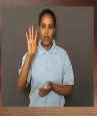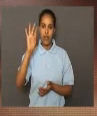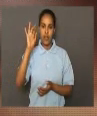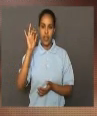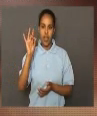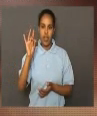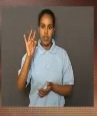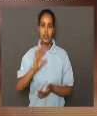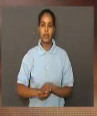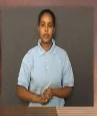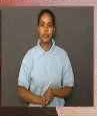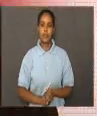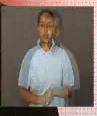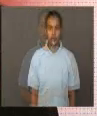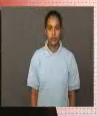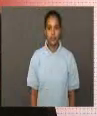0.00148.